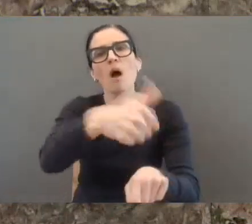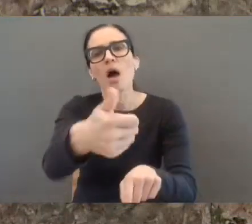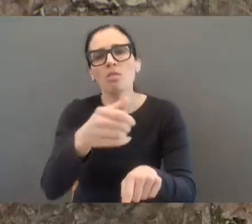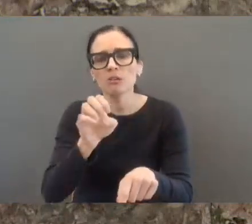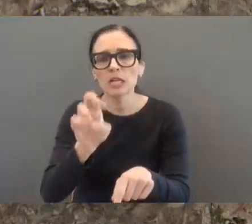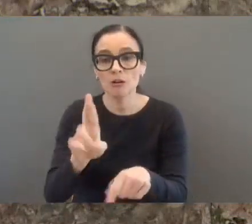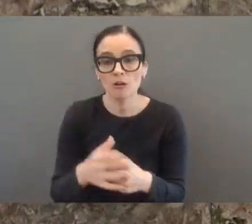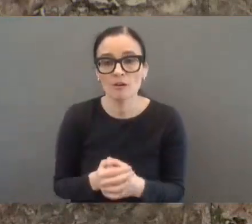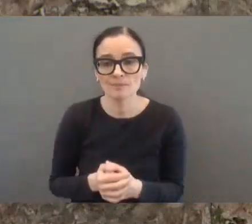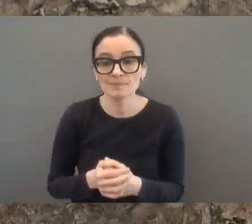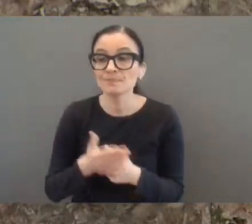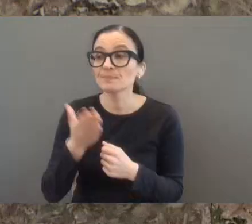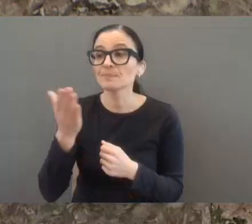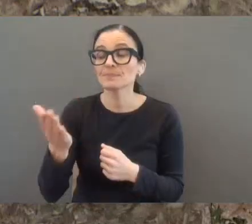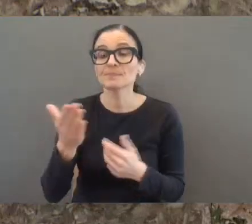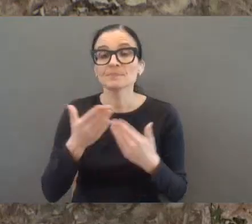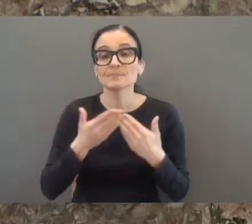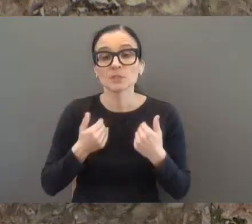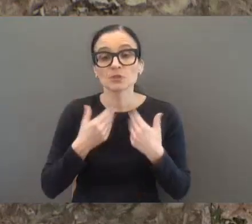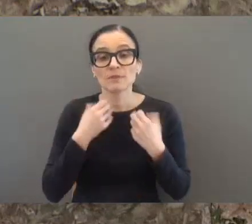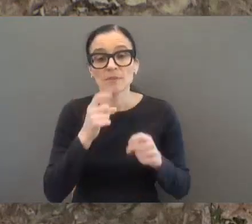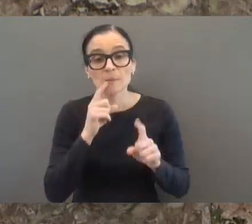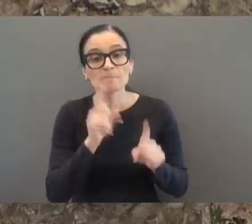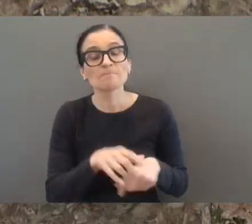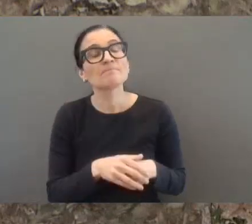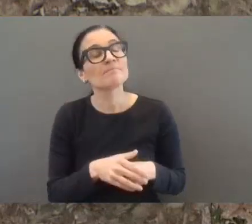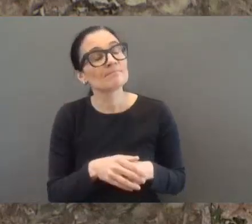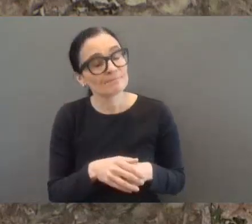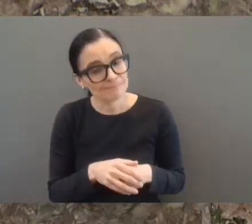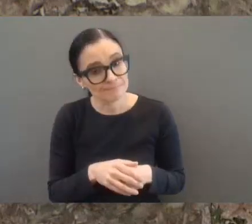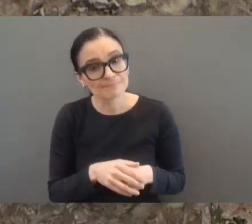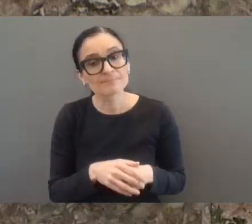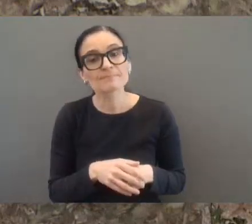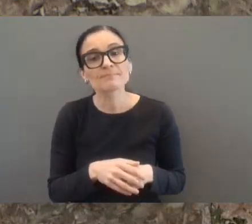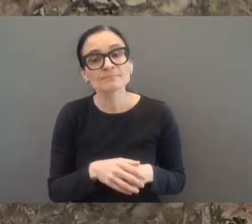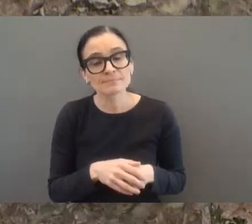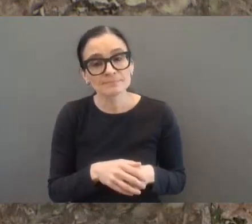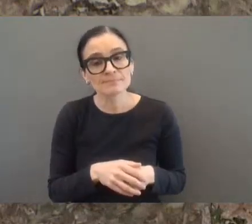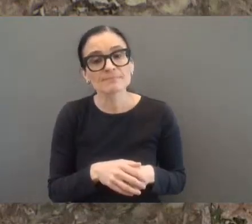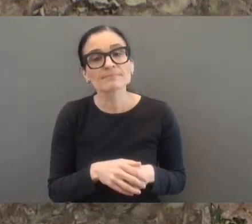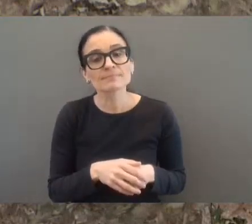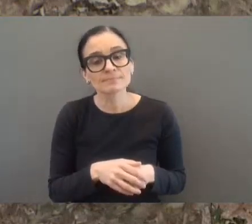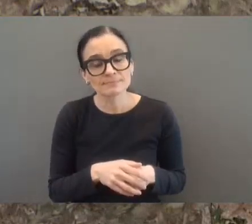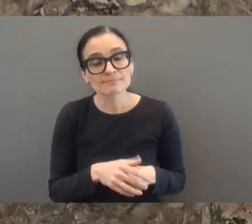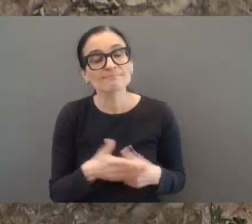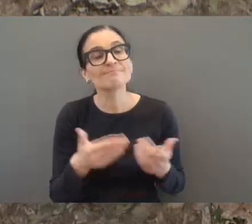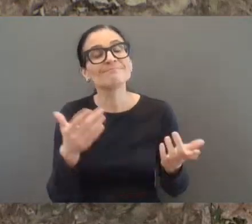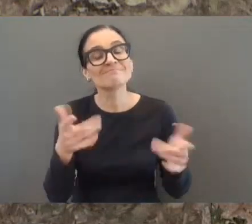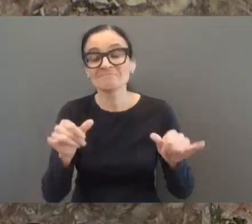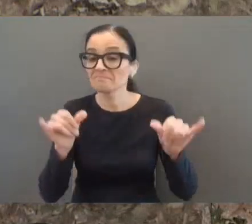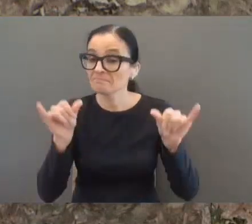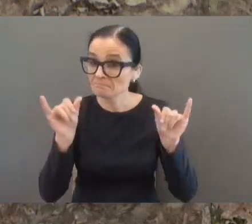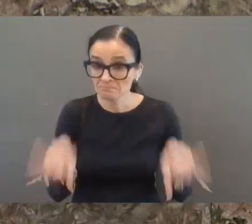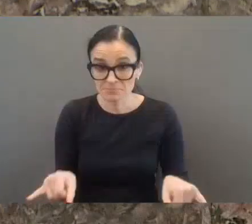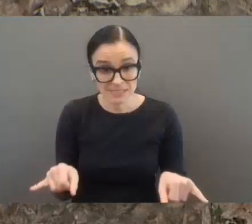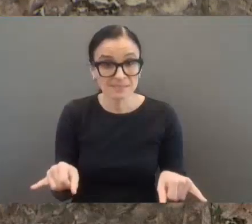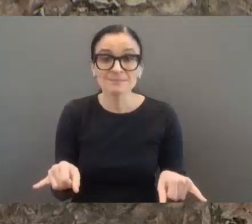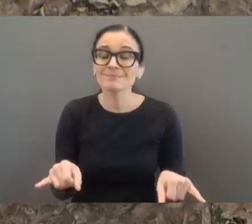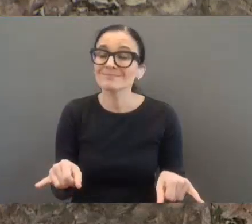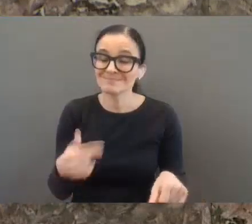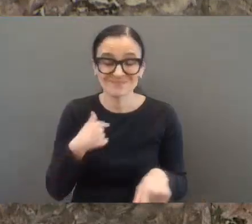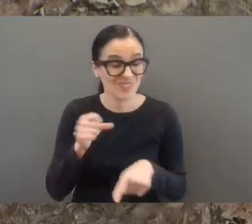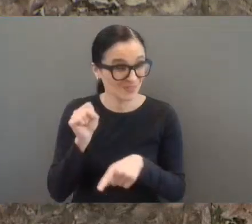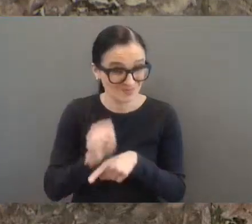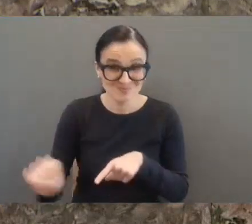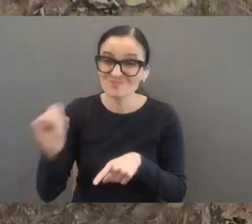member opposite again for the question. And again, there is work to do, and we are doing that work.